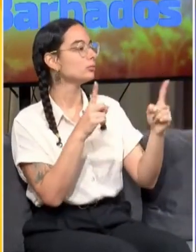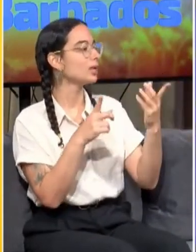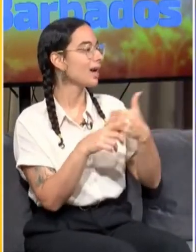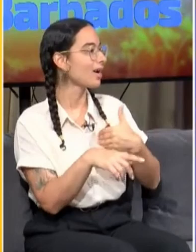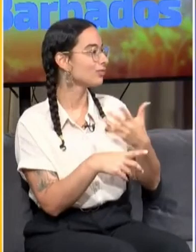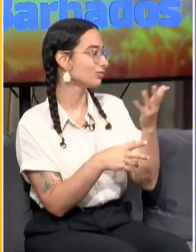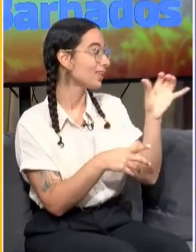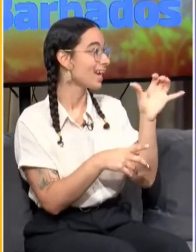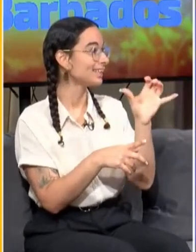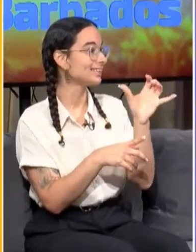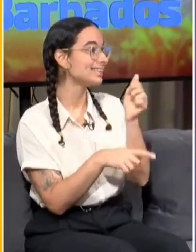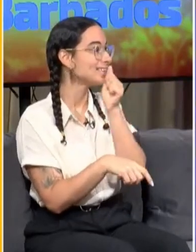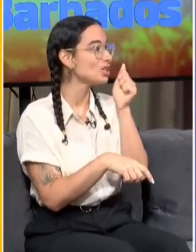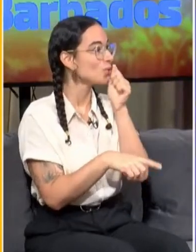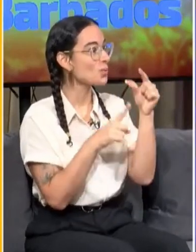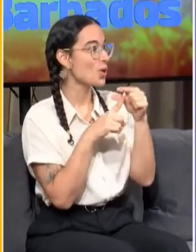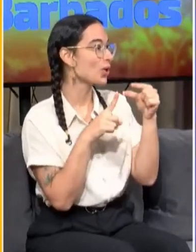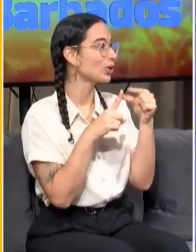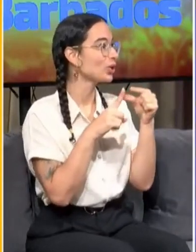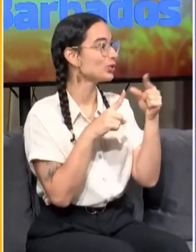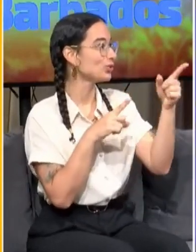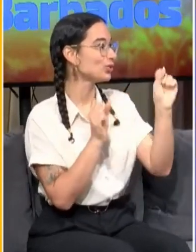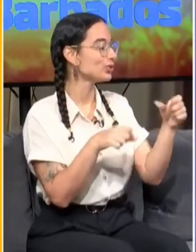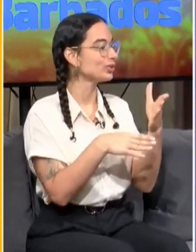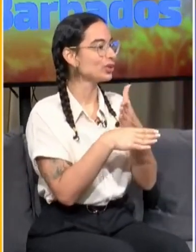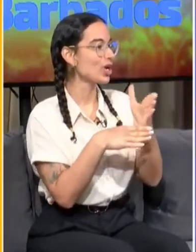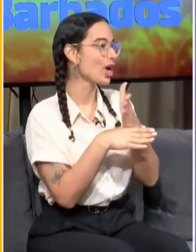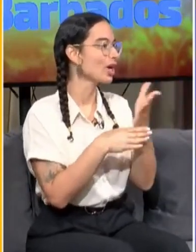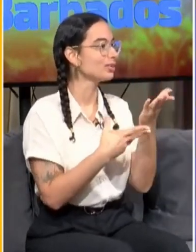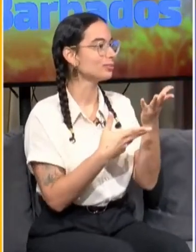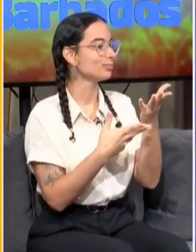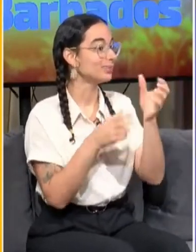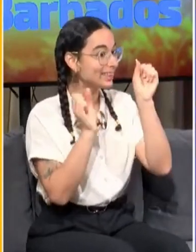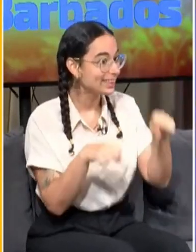TV that you can share?